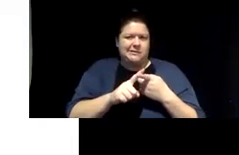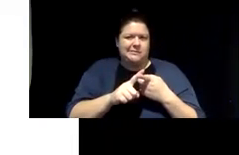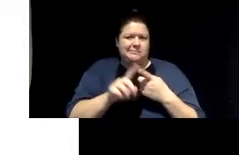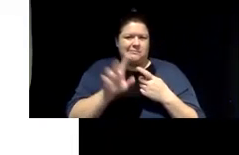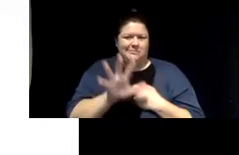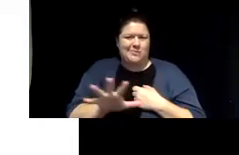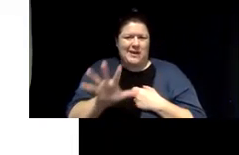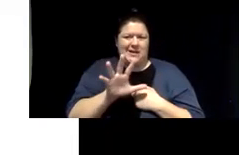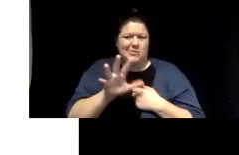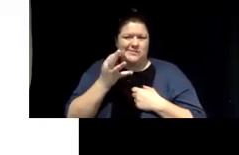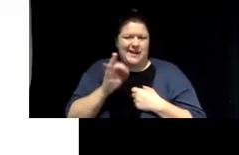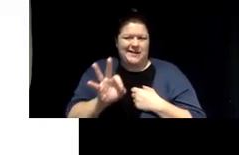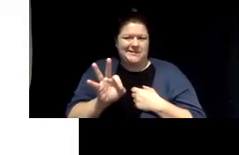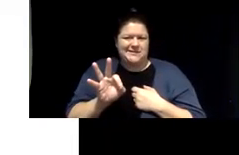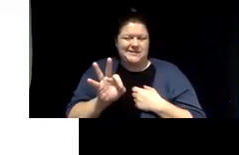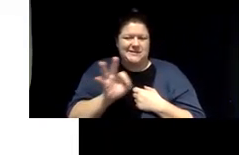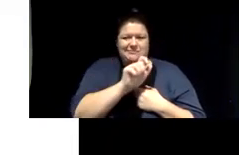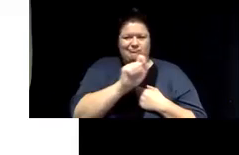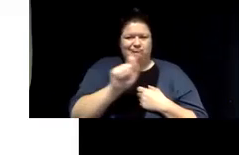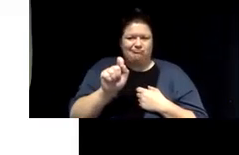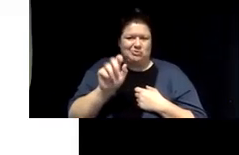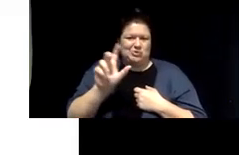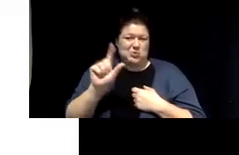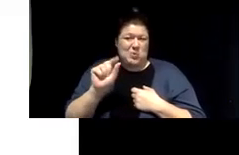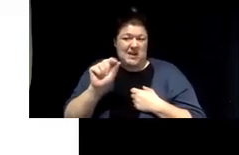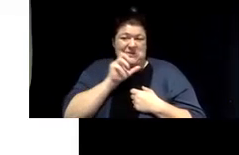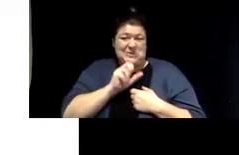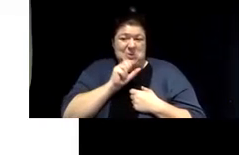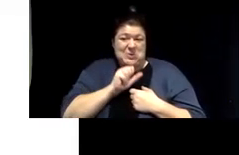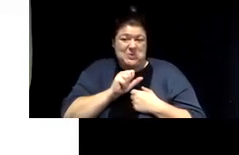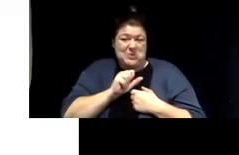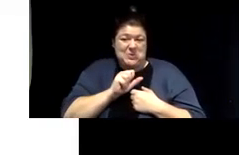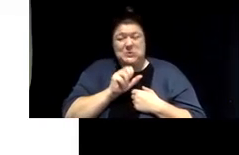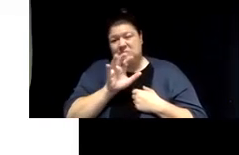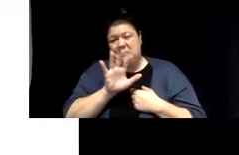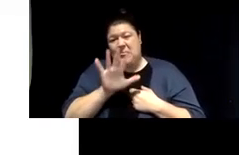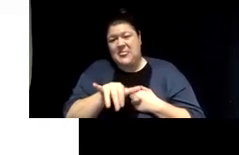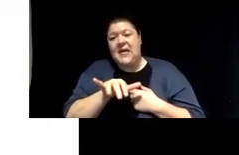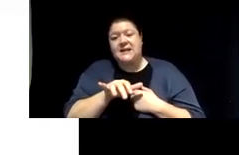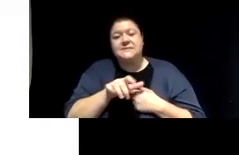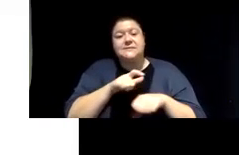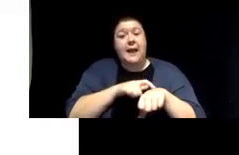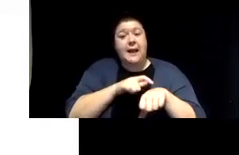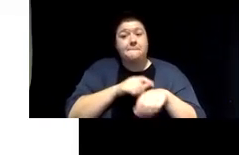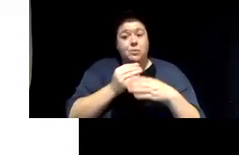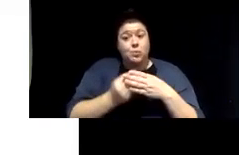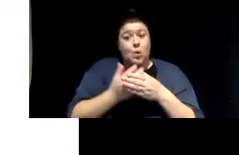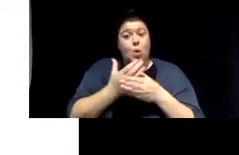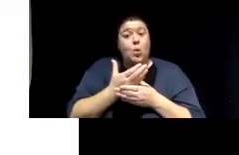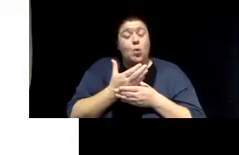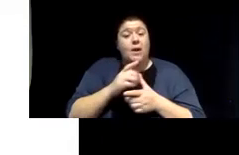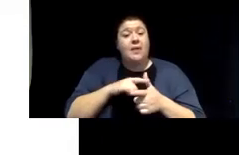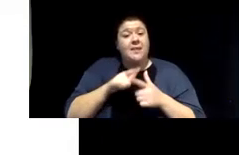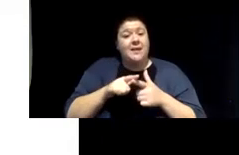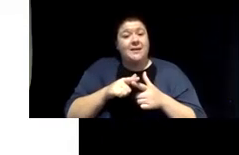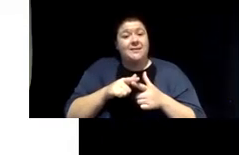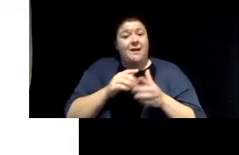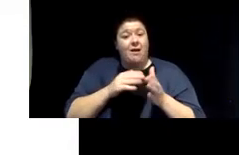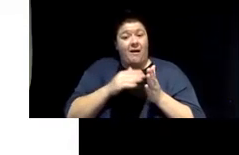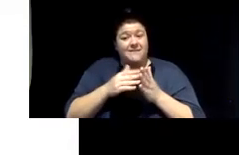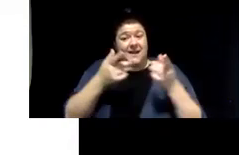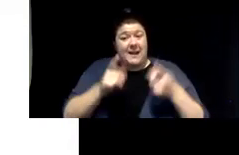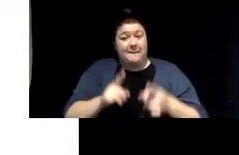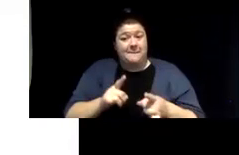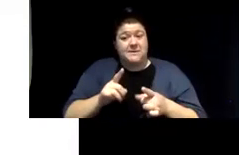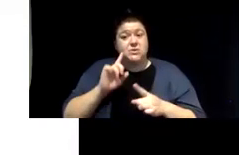around 19 to early 20s. And what often happens is that the teeth are all kind of